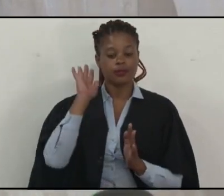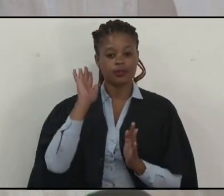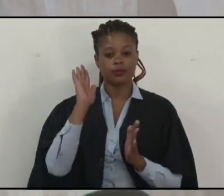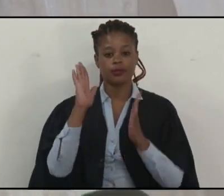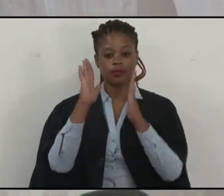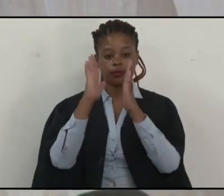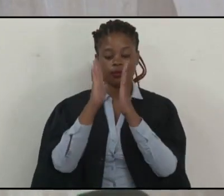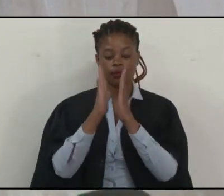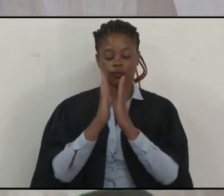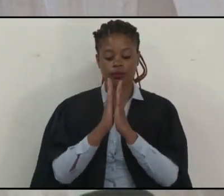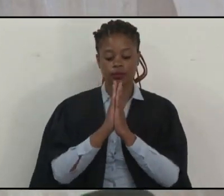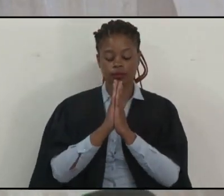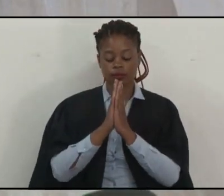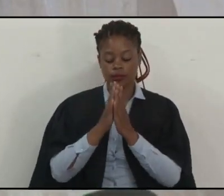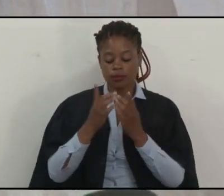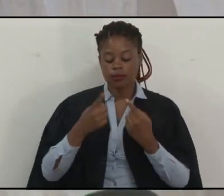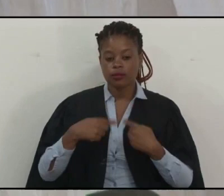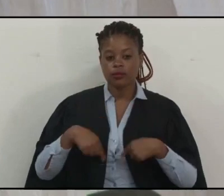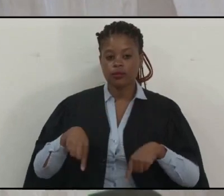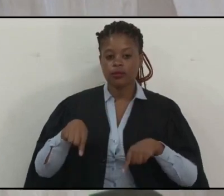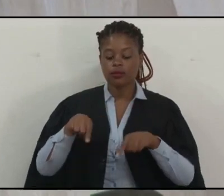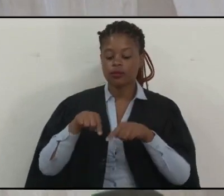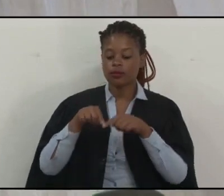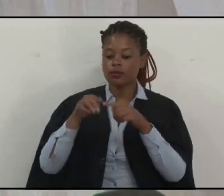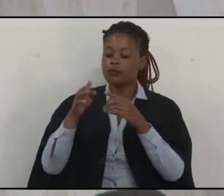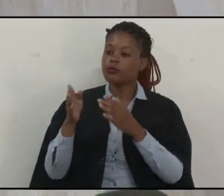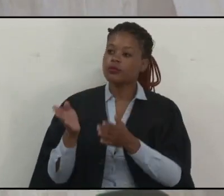supondolwayo, izwa